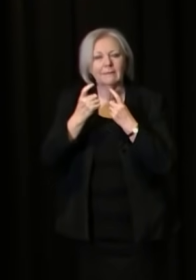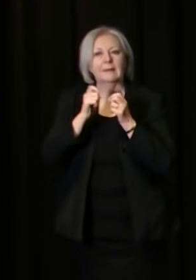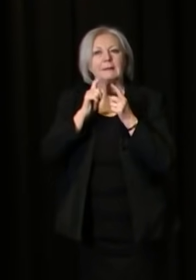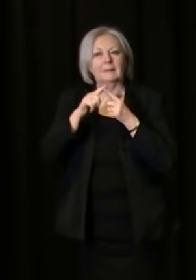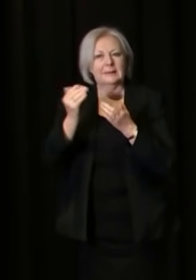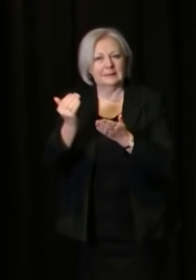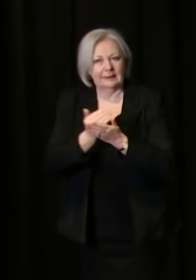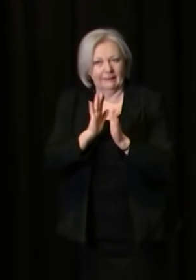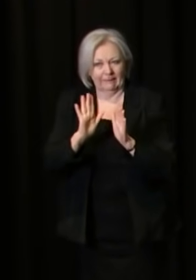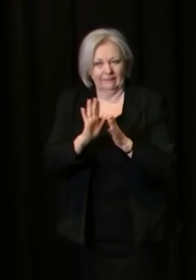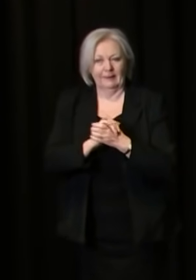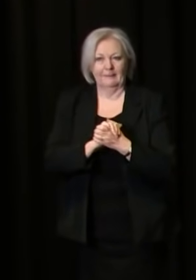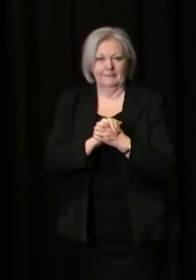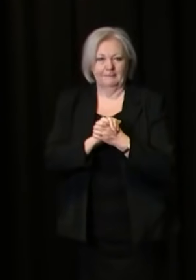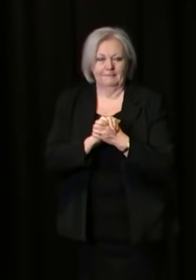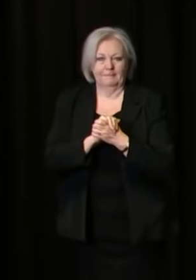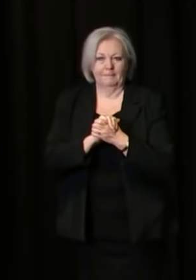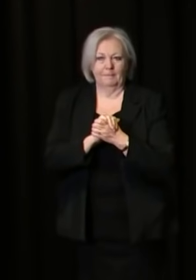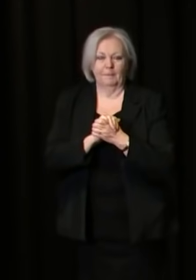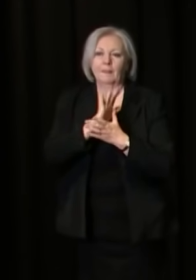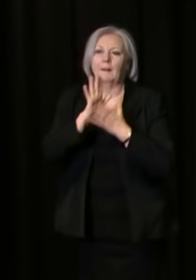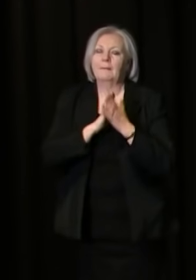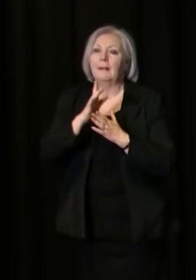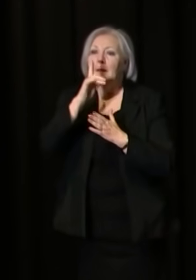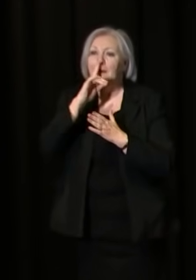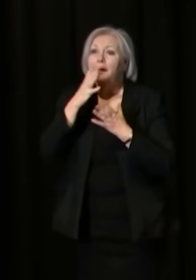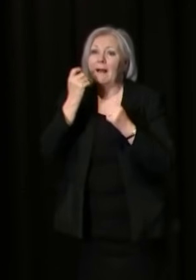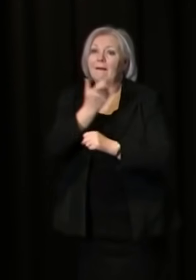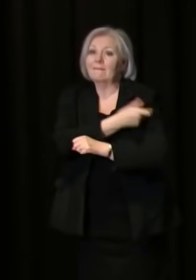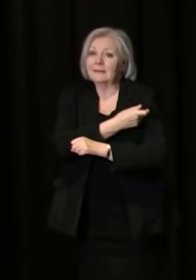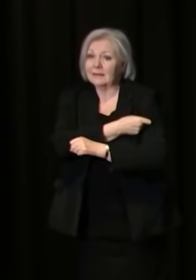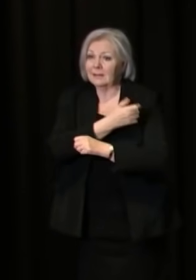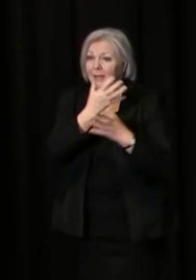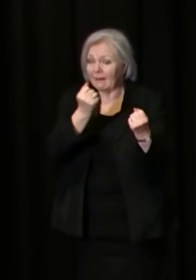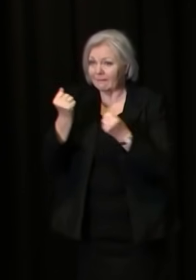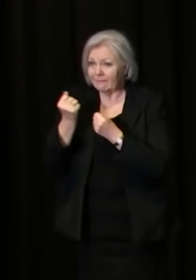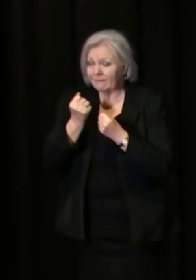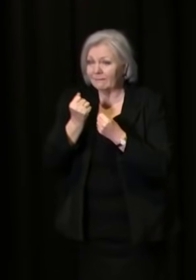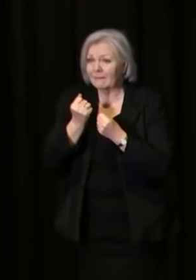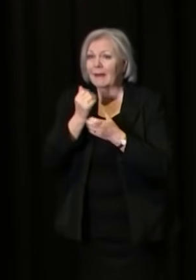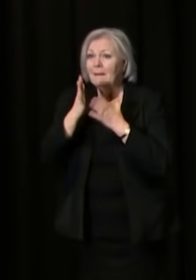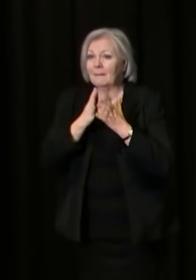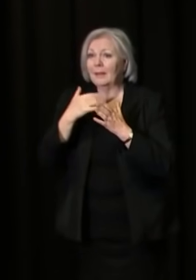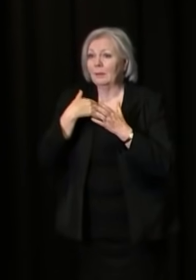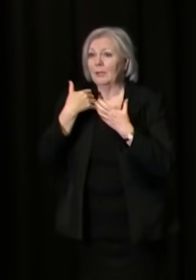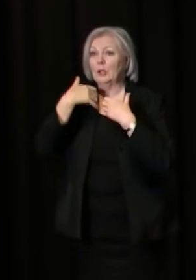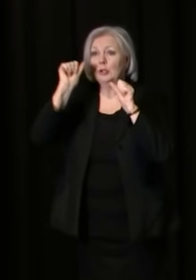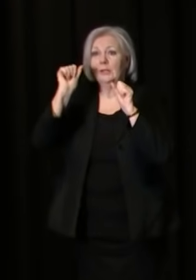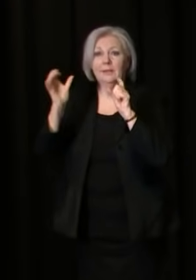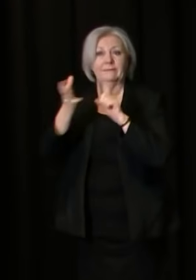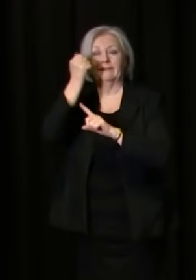It's only when people come forward for those vaccinations to get us to 80 and